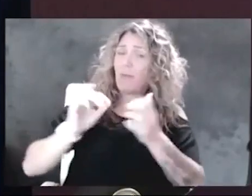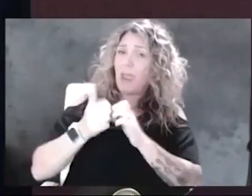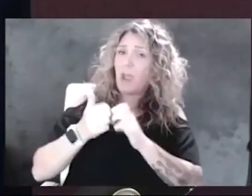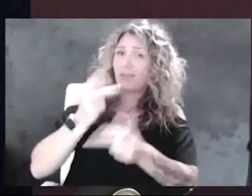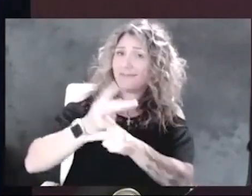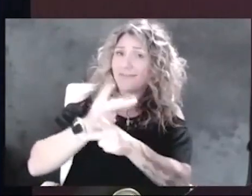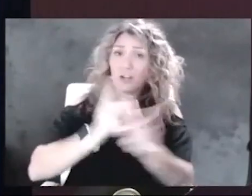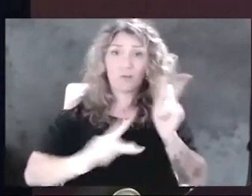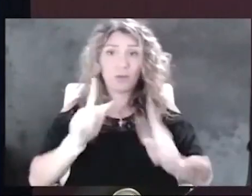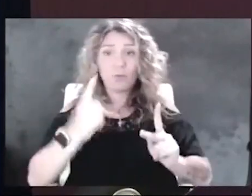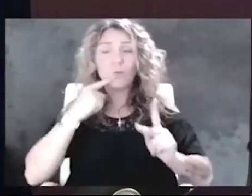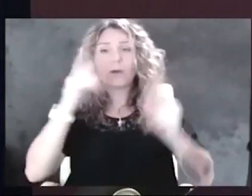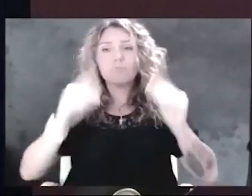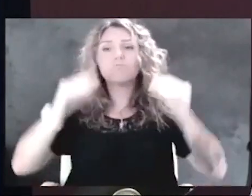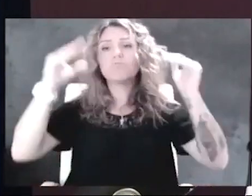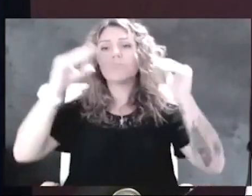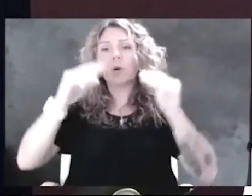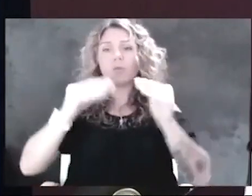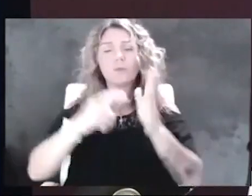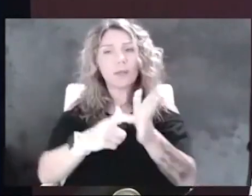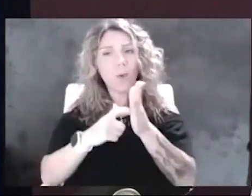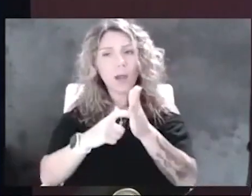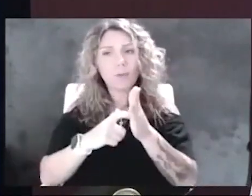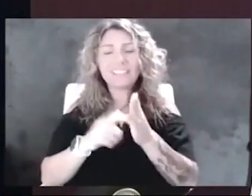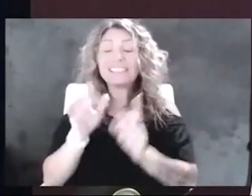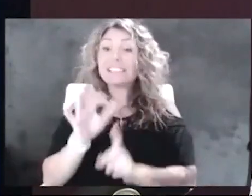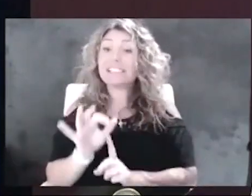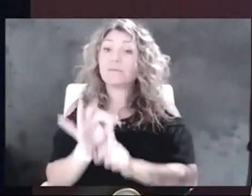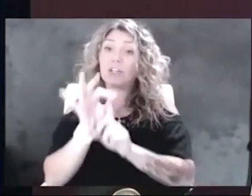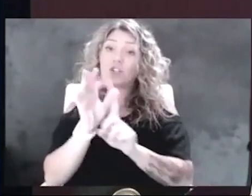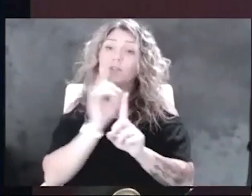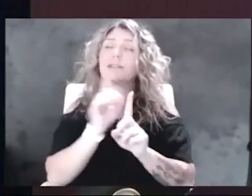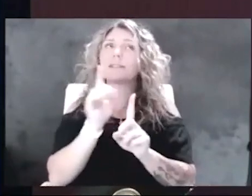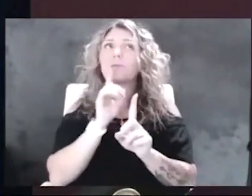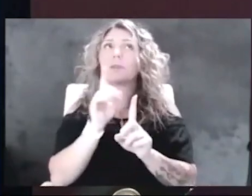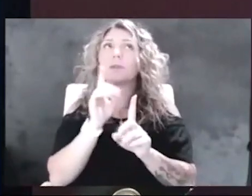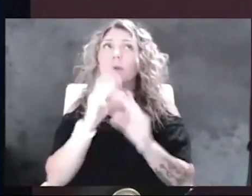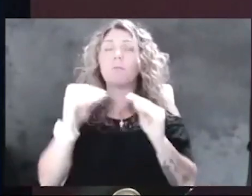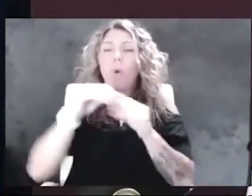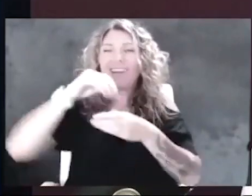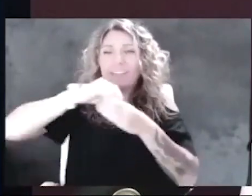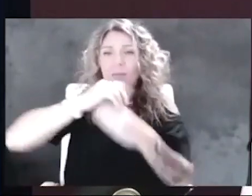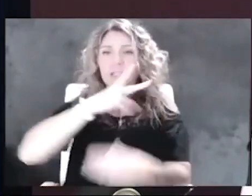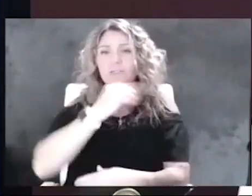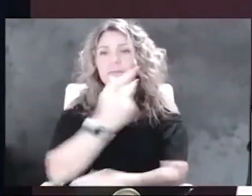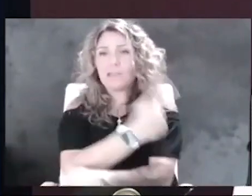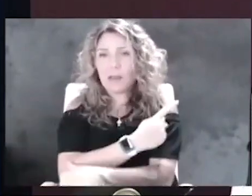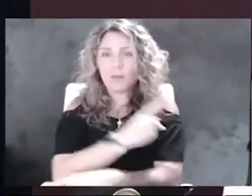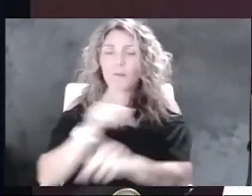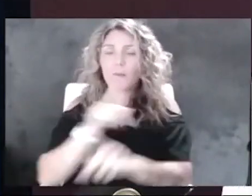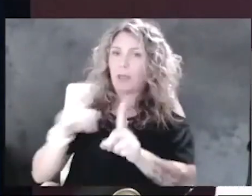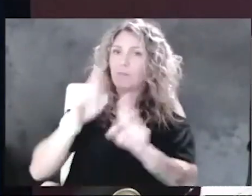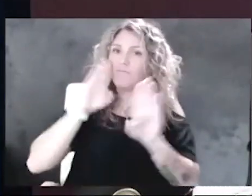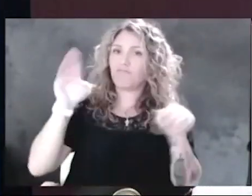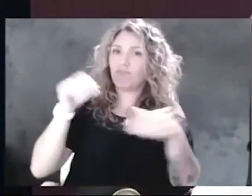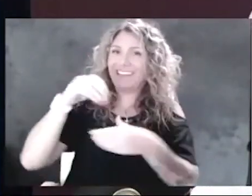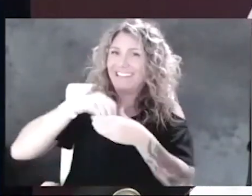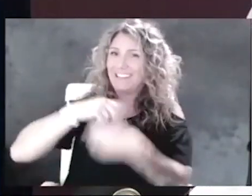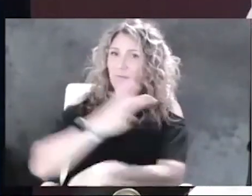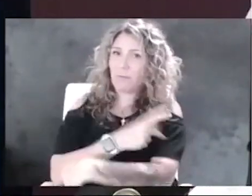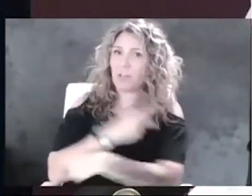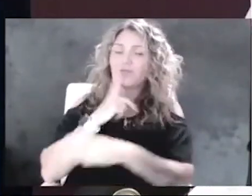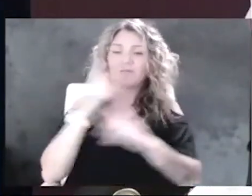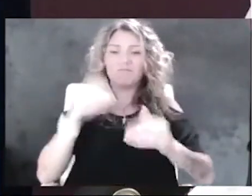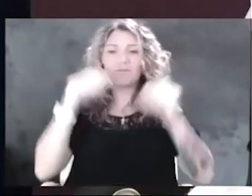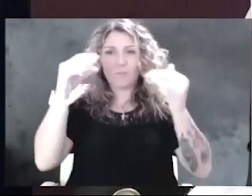up the requirements on especially really this is more inpatient and outpatient, but really inpatient. We're going to step up those requirements and make certain that